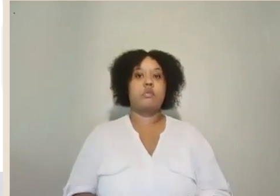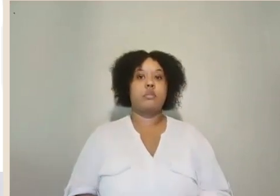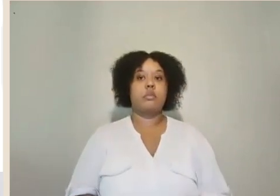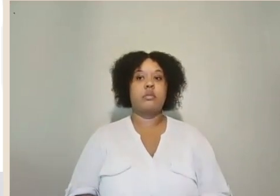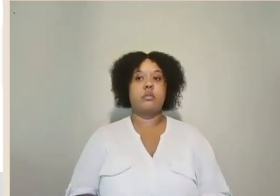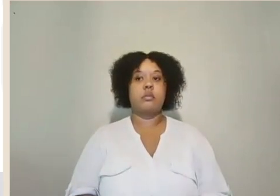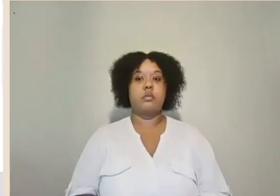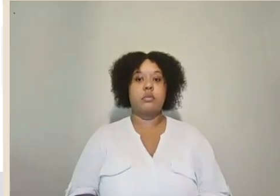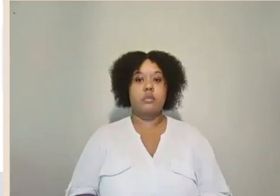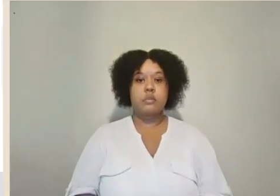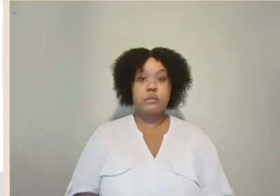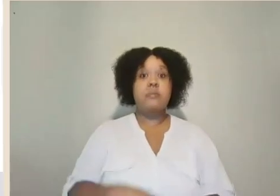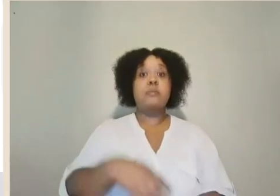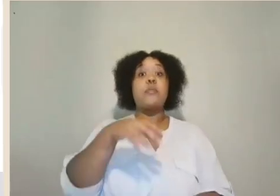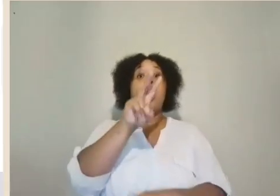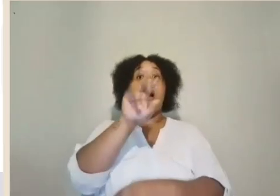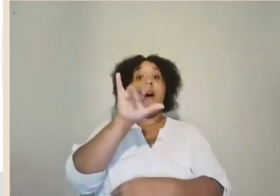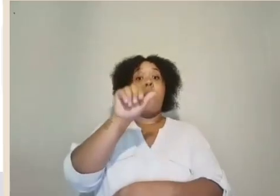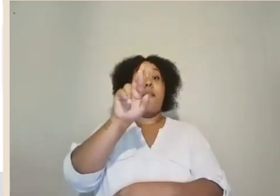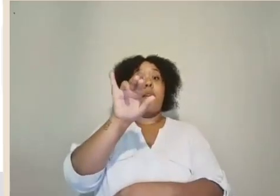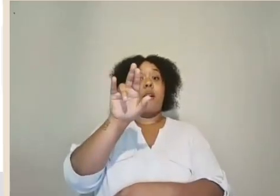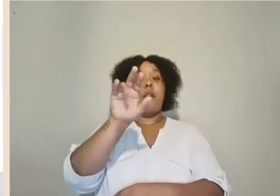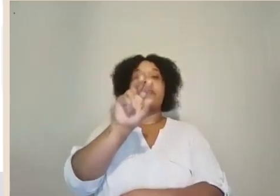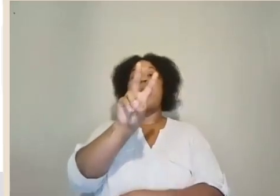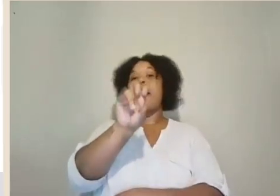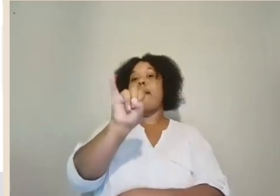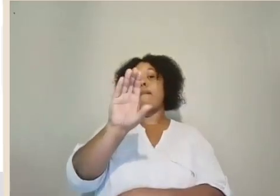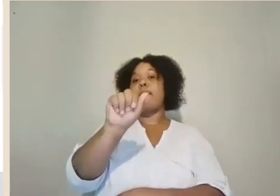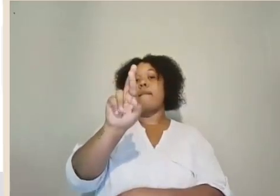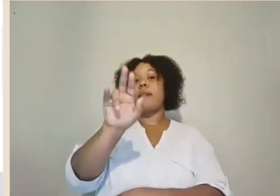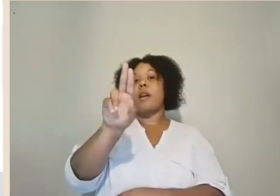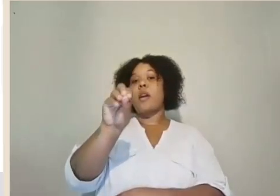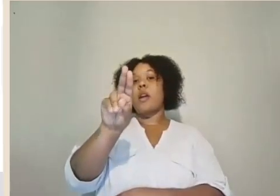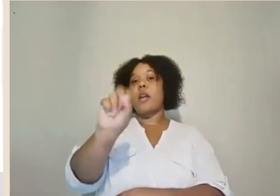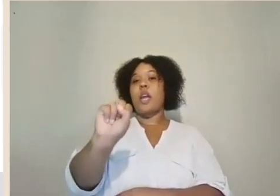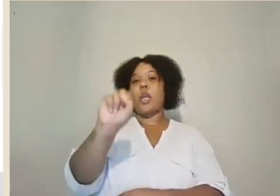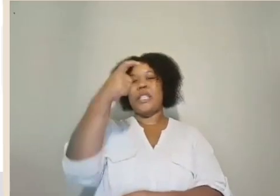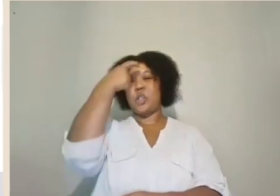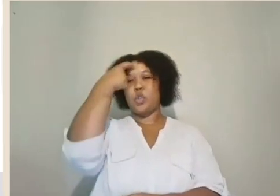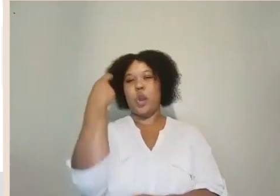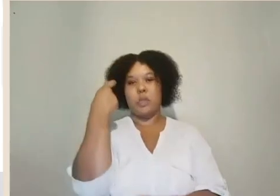Dealing with vicarious trauma, yes. Something that we definitely have to talk about more often.